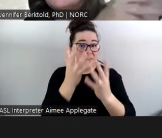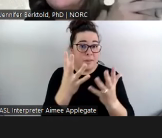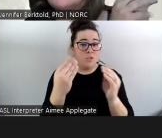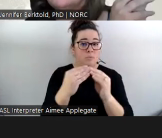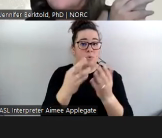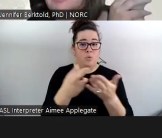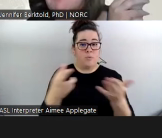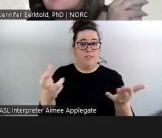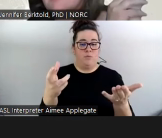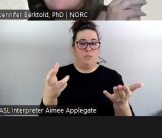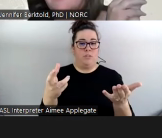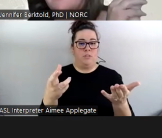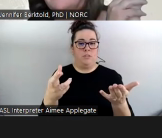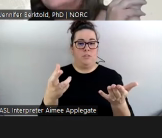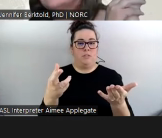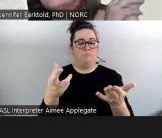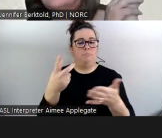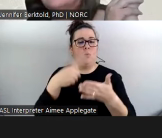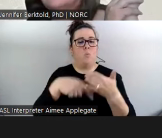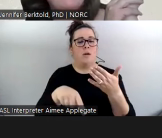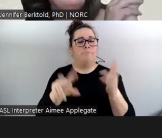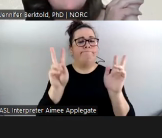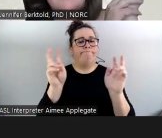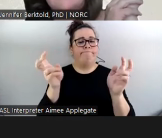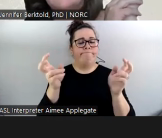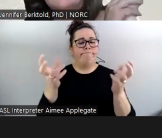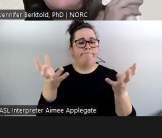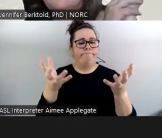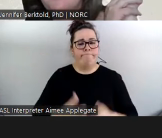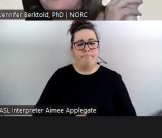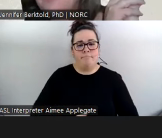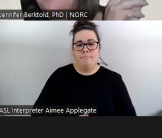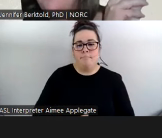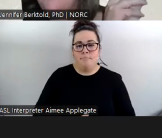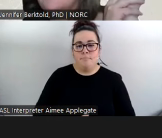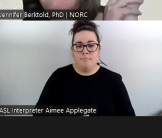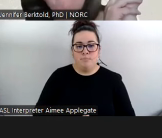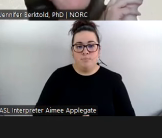minute just to enter in your responses. I'm very curious to see what you all have to say here.